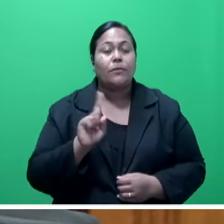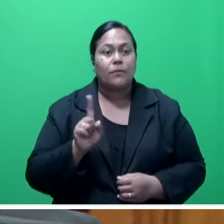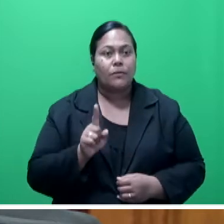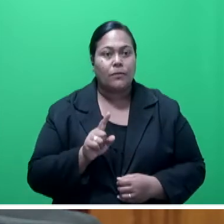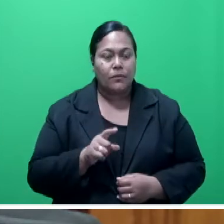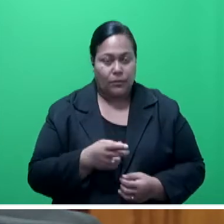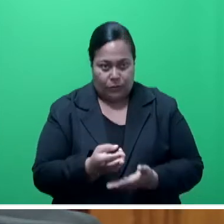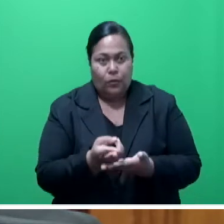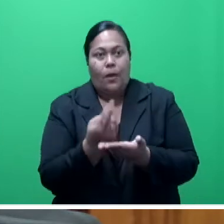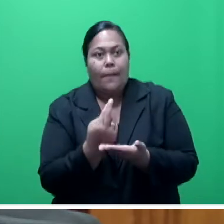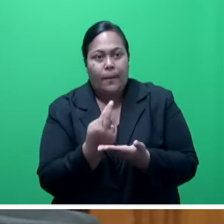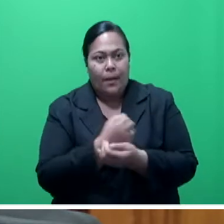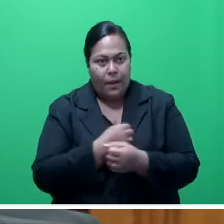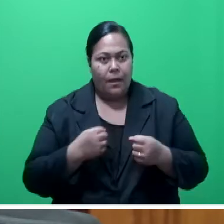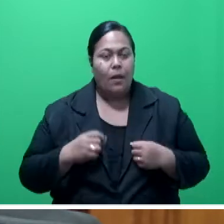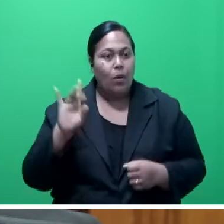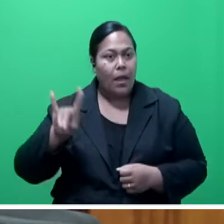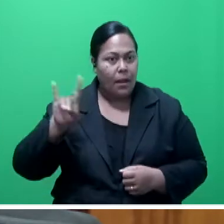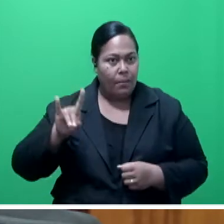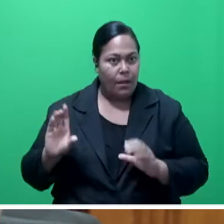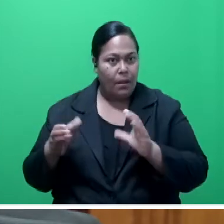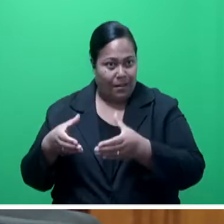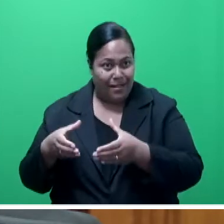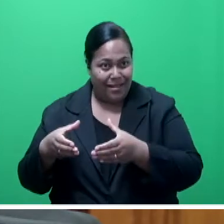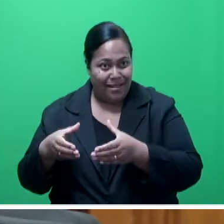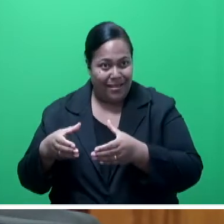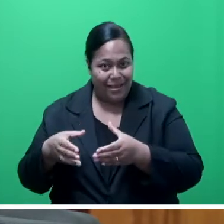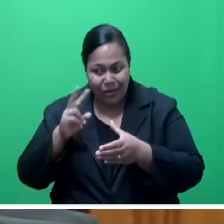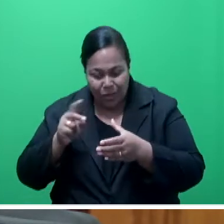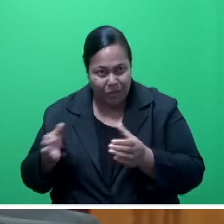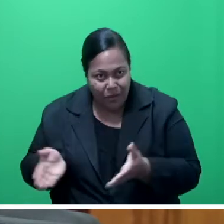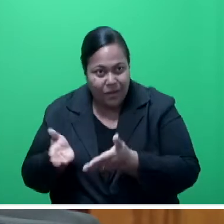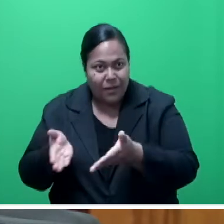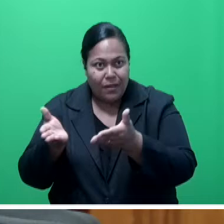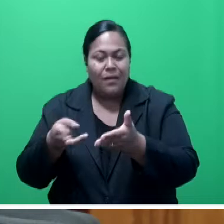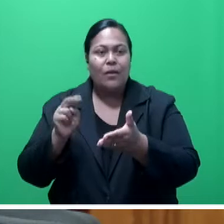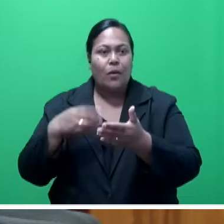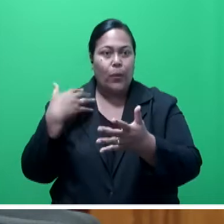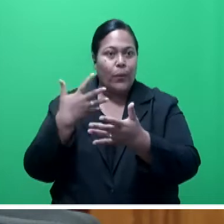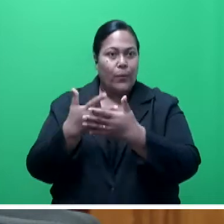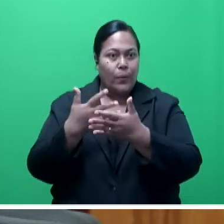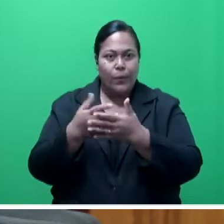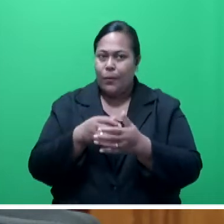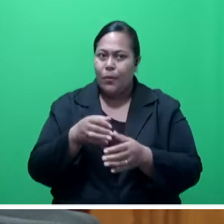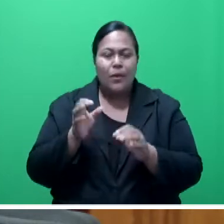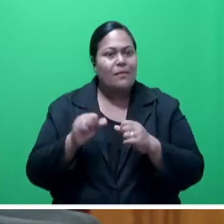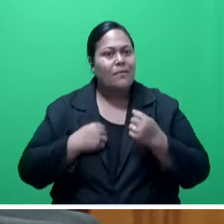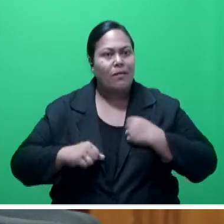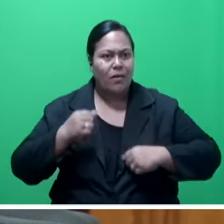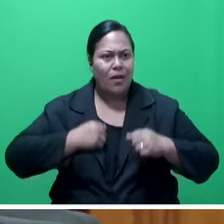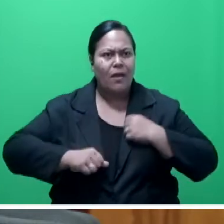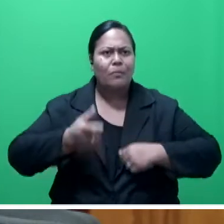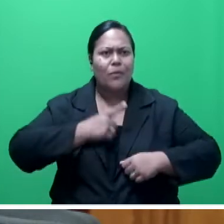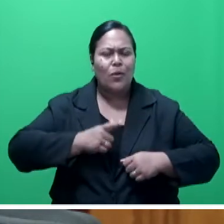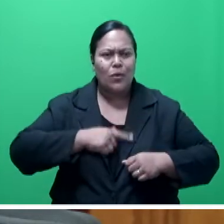our livestock sector. Over the years, the livestock sector has been suffering due to loss of genetic